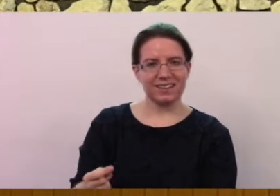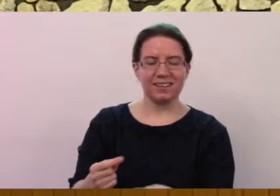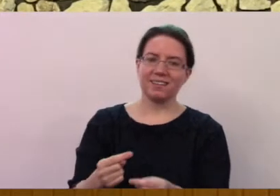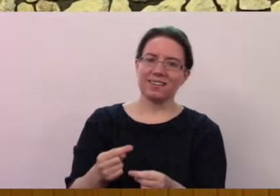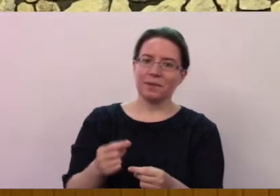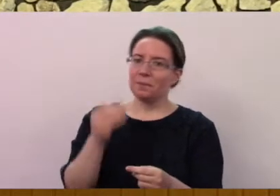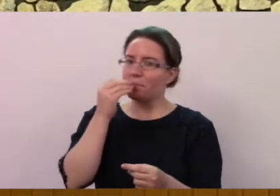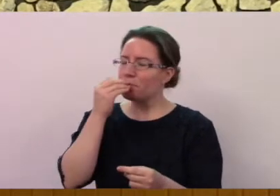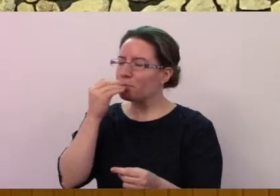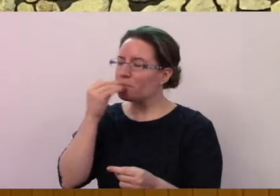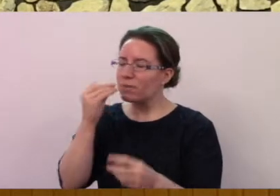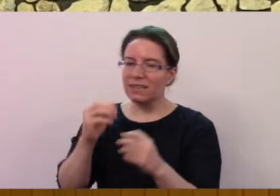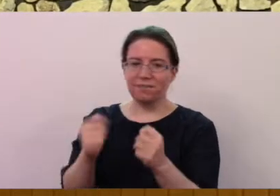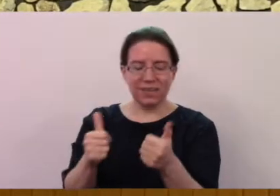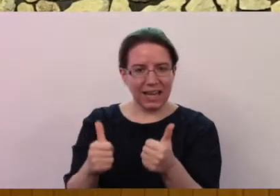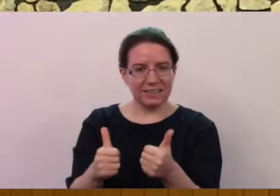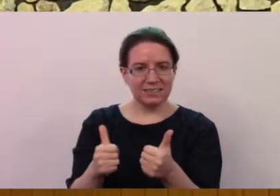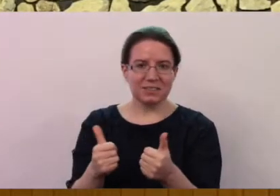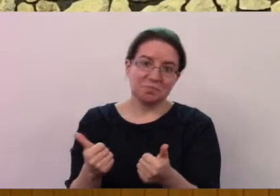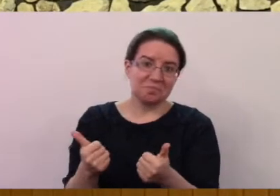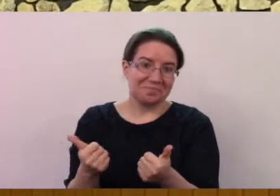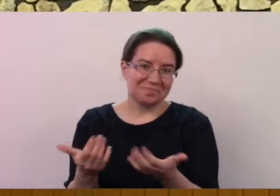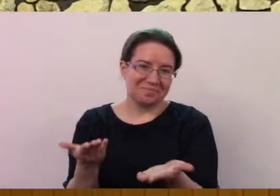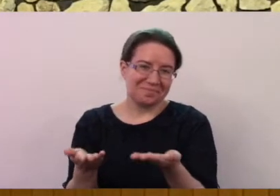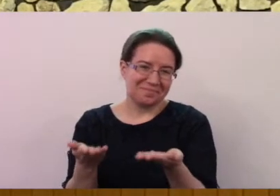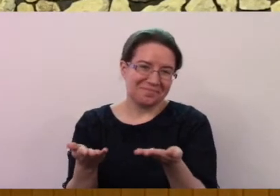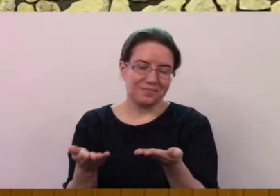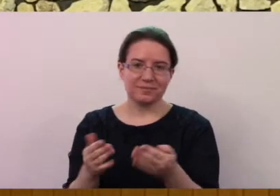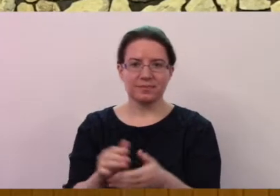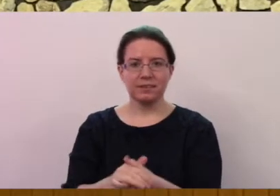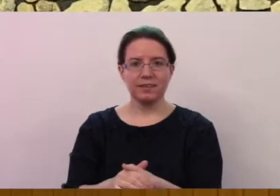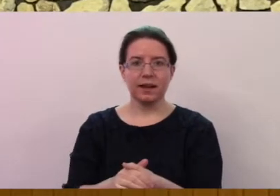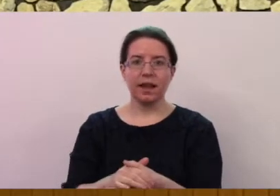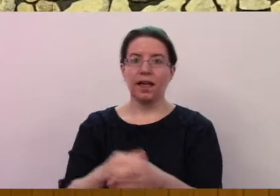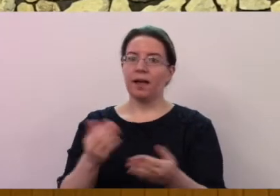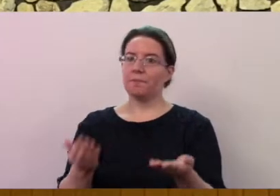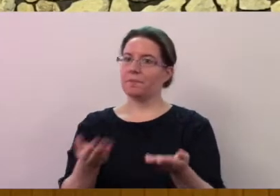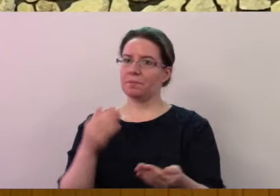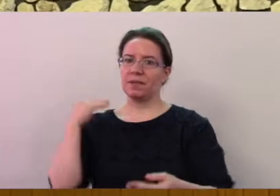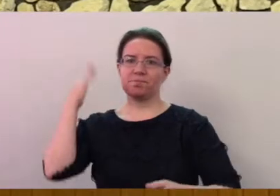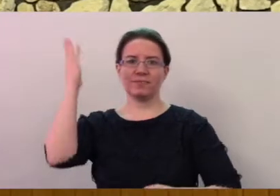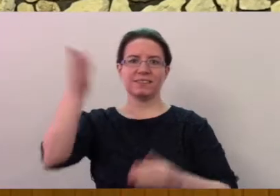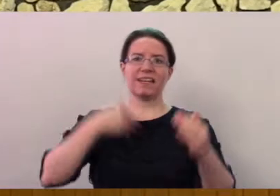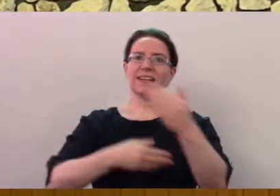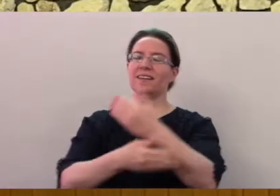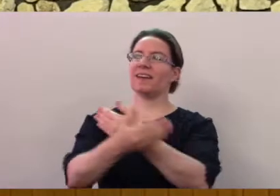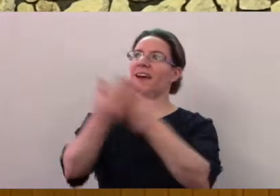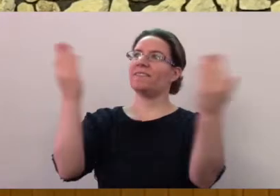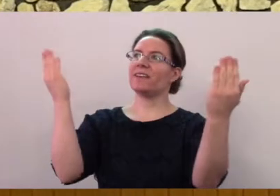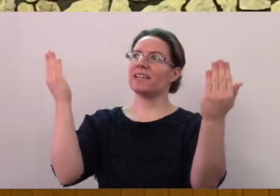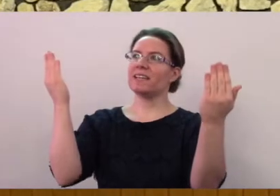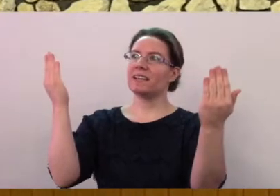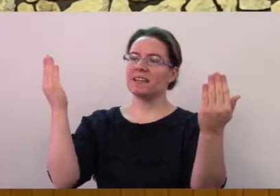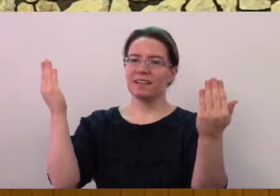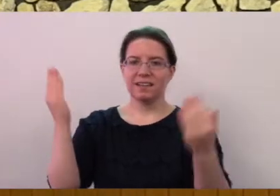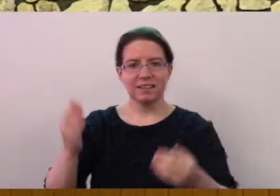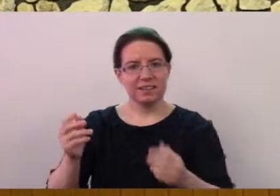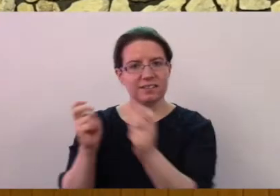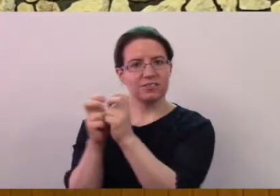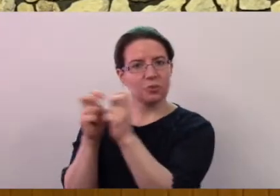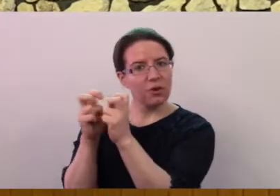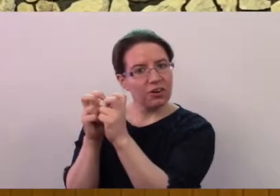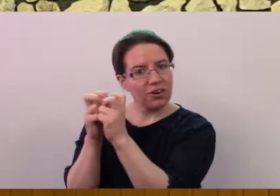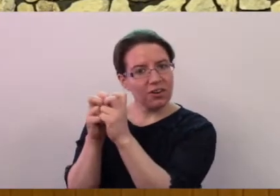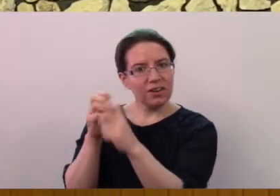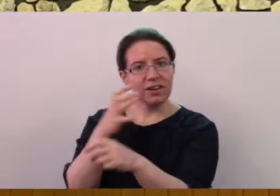thought, you know, maybe in heaven, the squirrel will slow down and the hummingbird will slow down so we can capture its